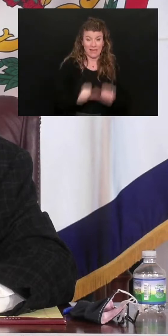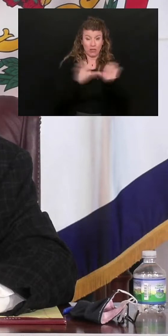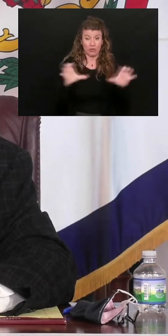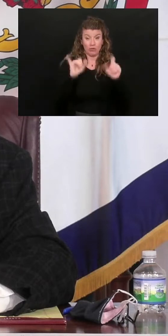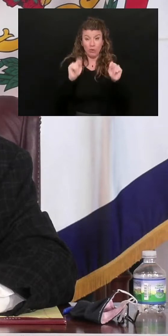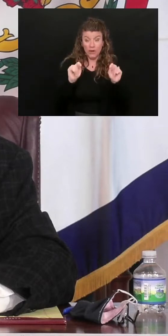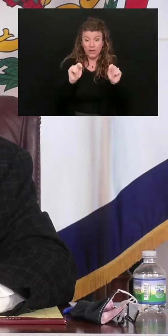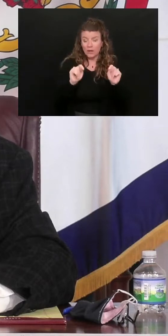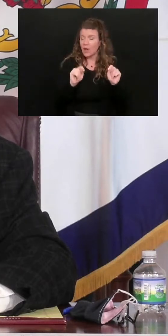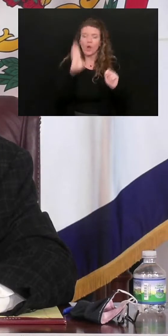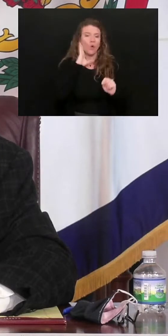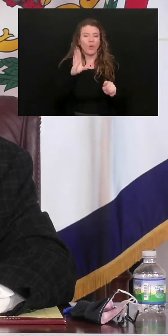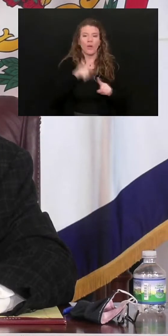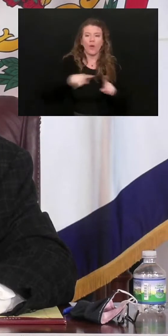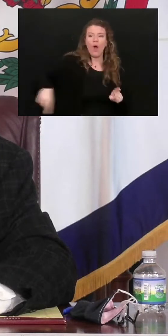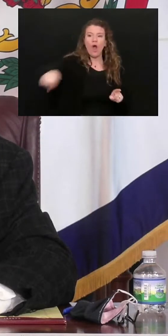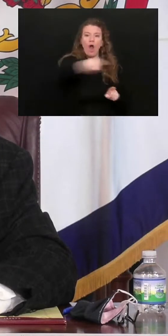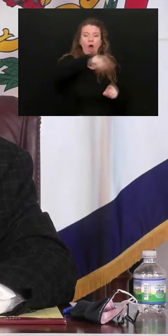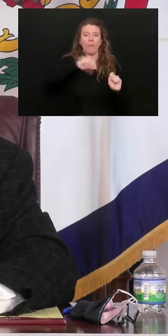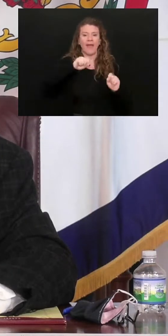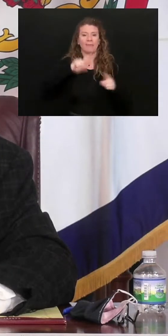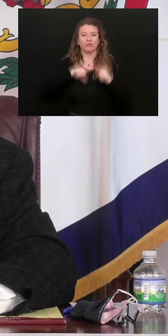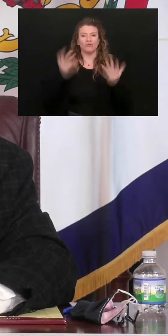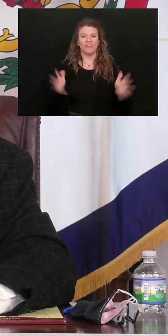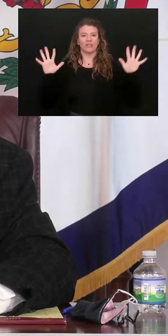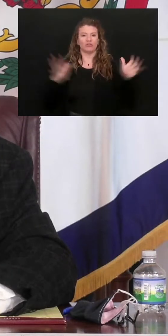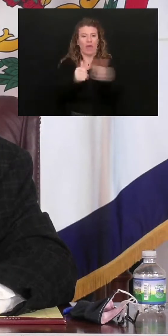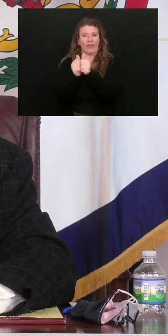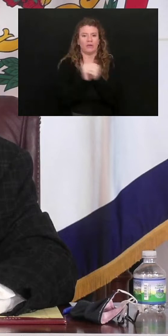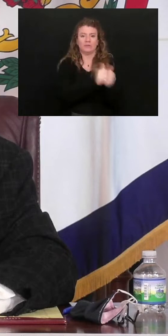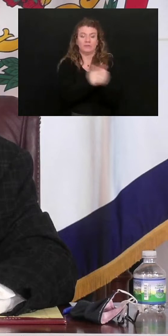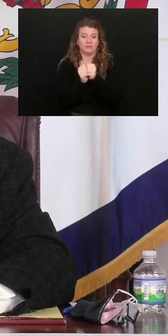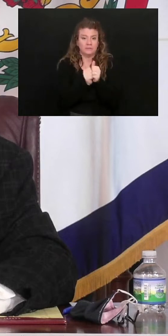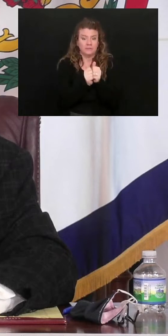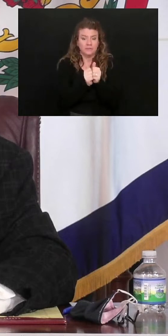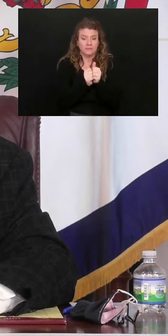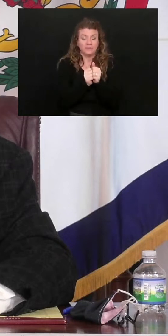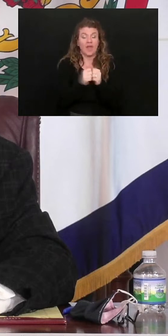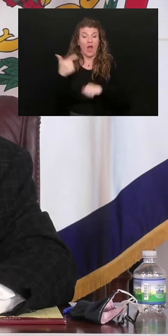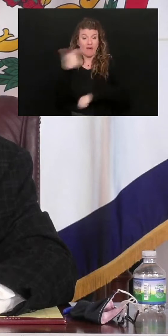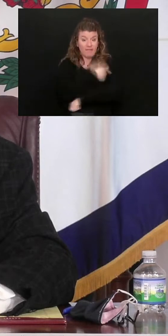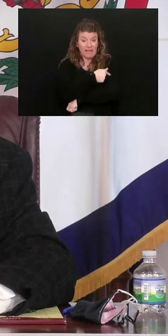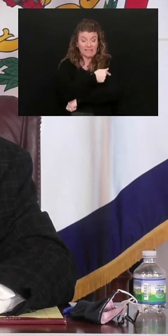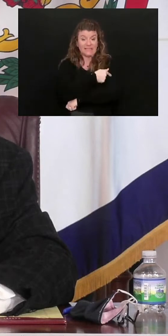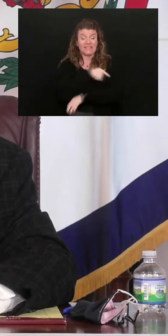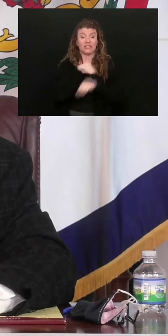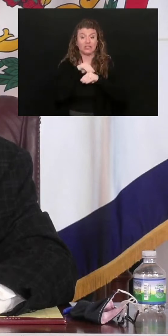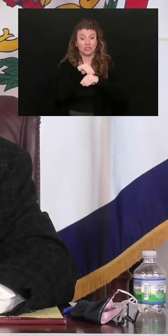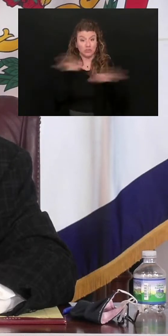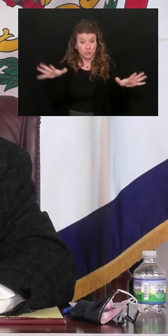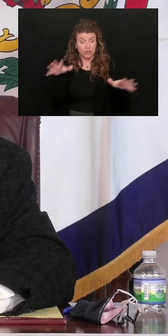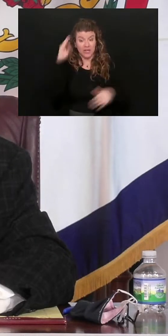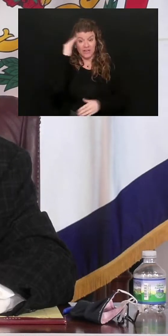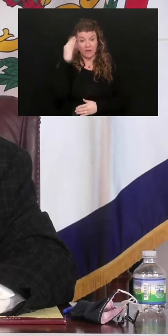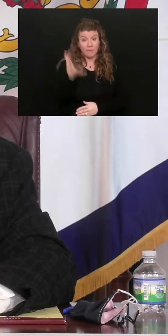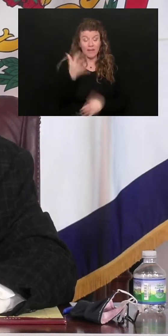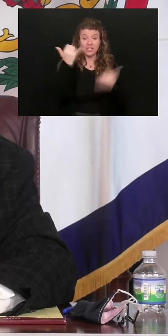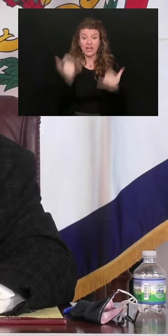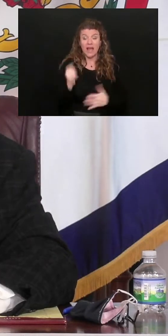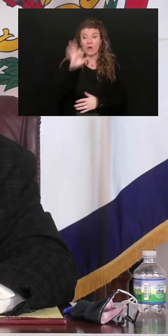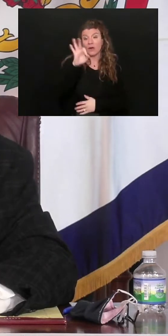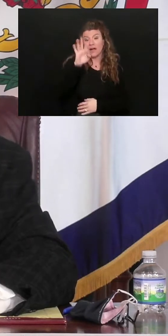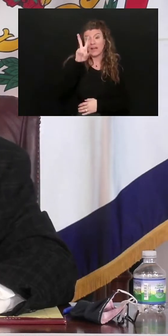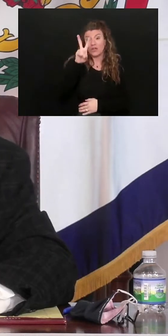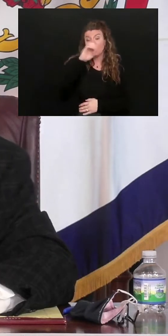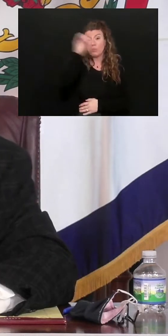we'll we'll all get across this finish line together in our vaccine distribution update. We're at 92